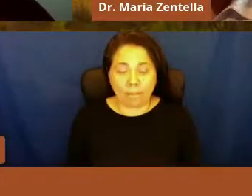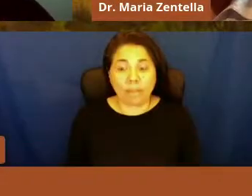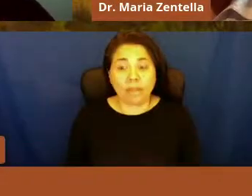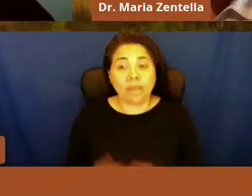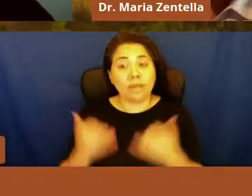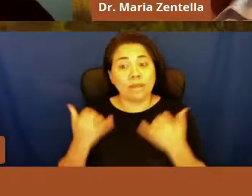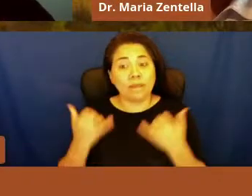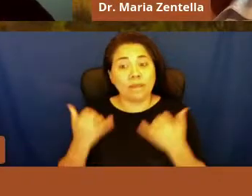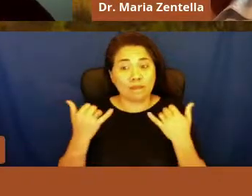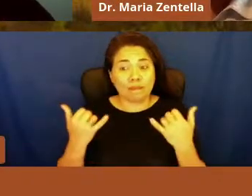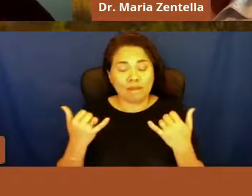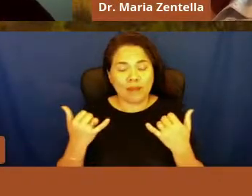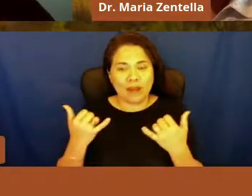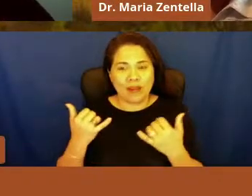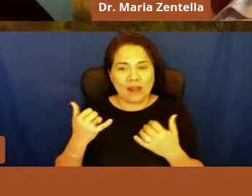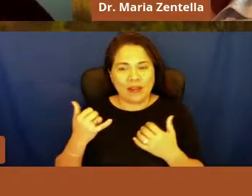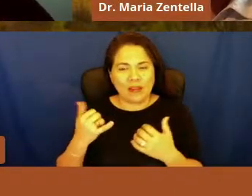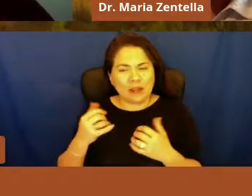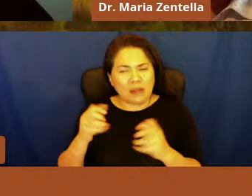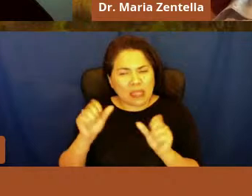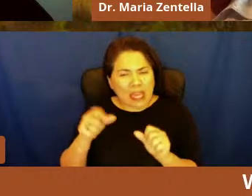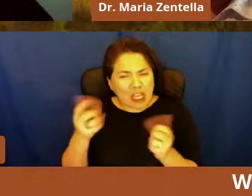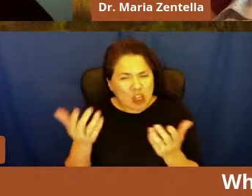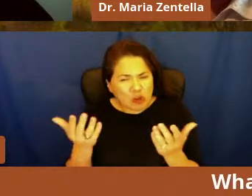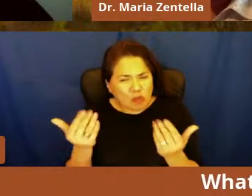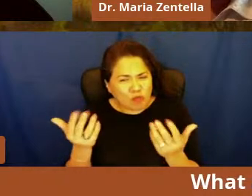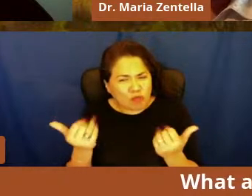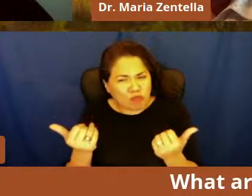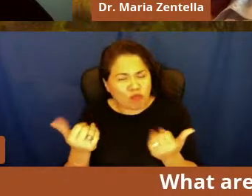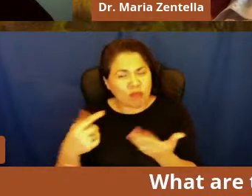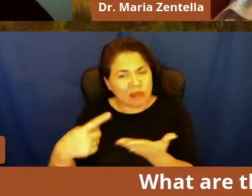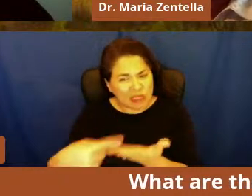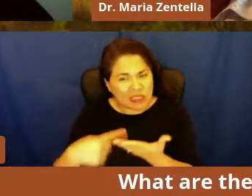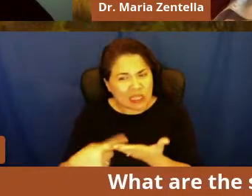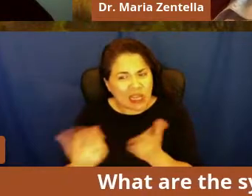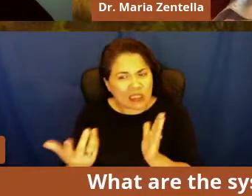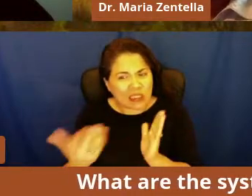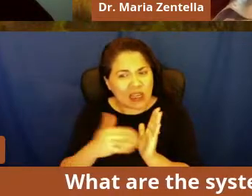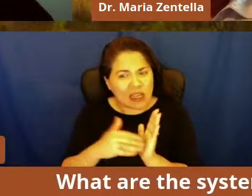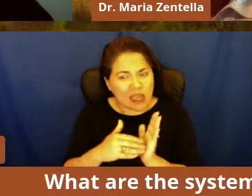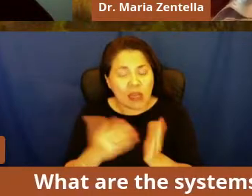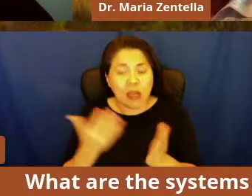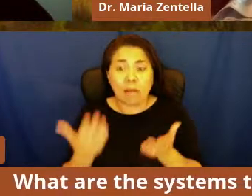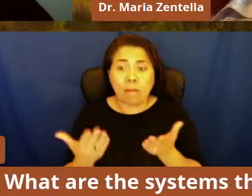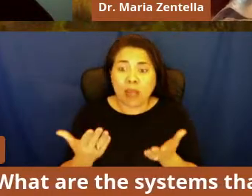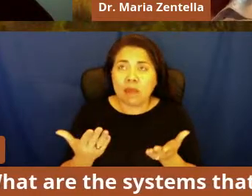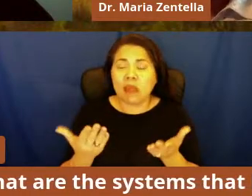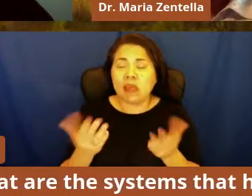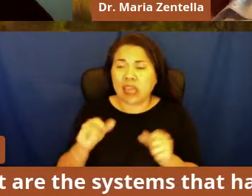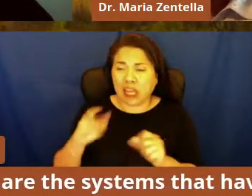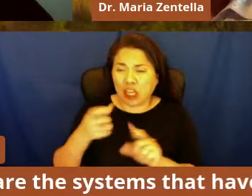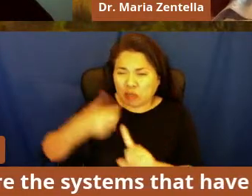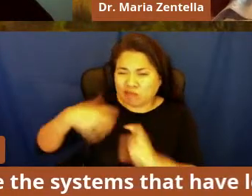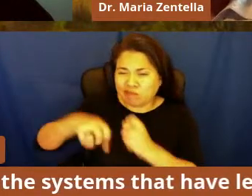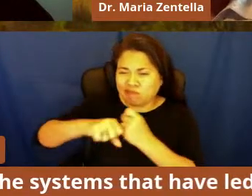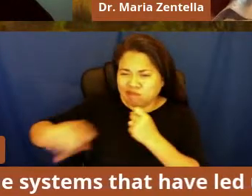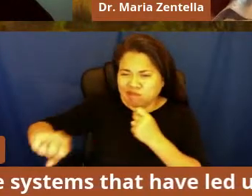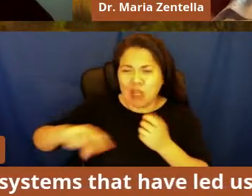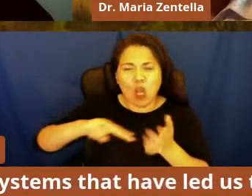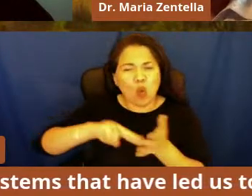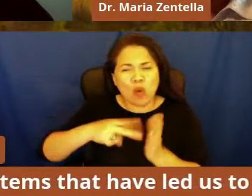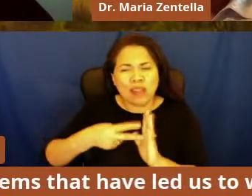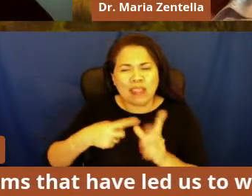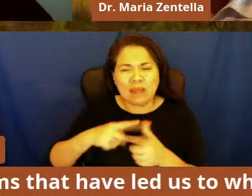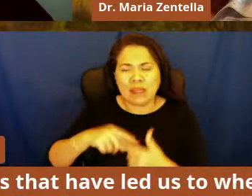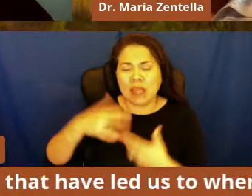following that question, could you possibly maybe talk to us again, maybe possibly explain what is blood quantum and why